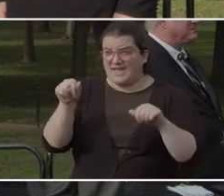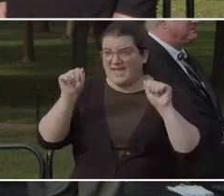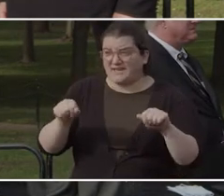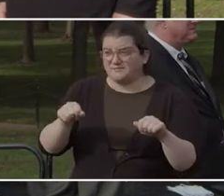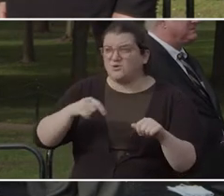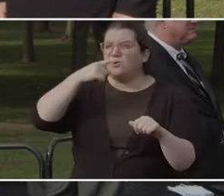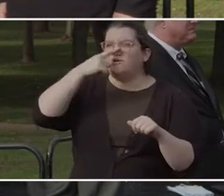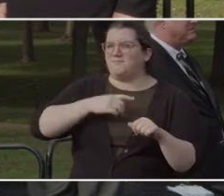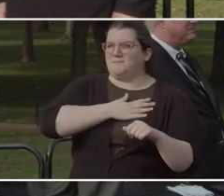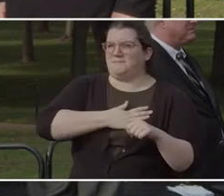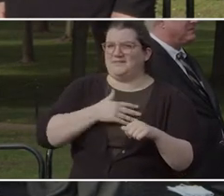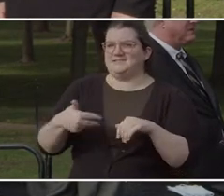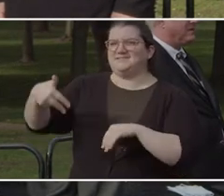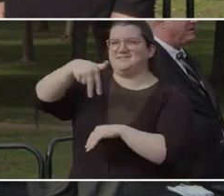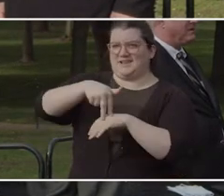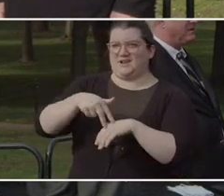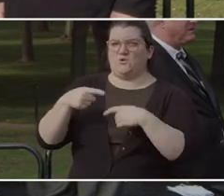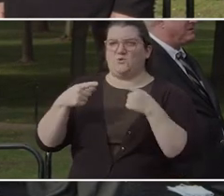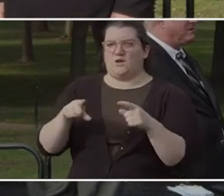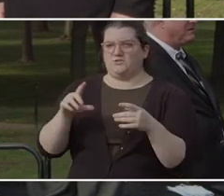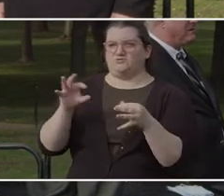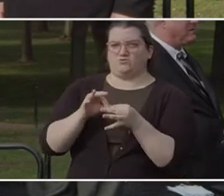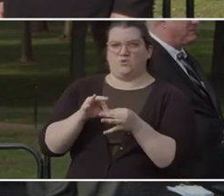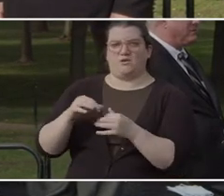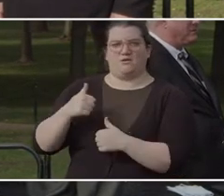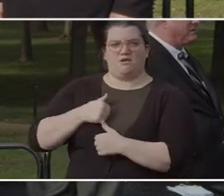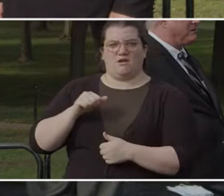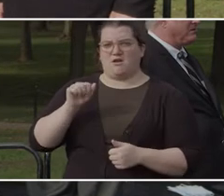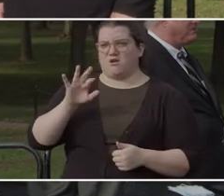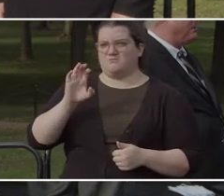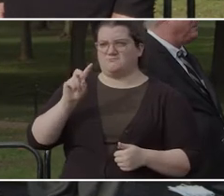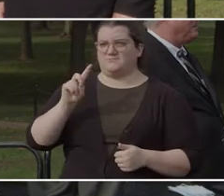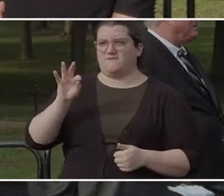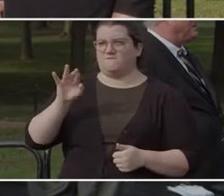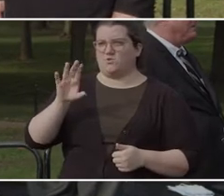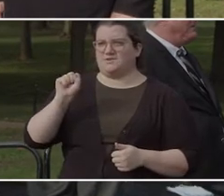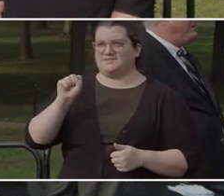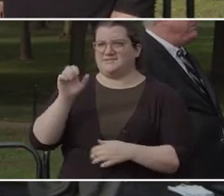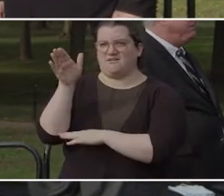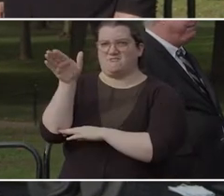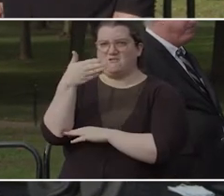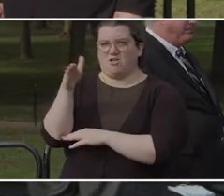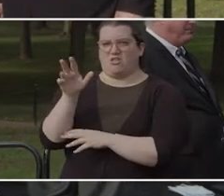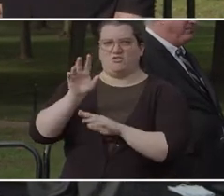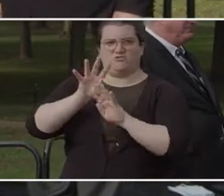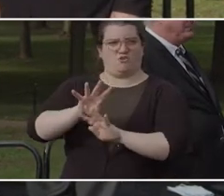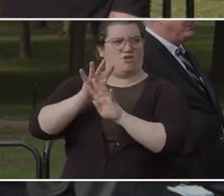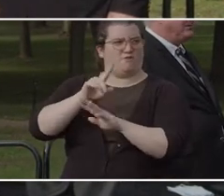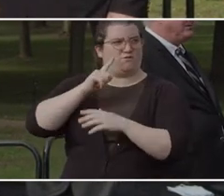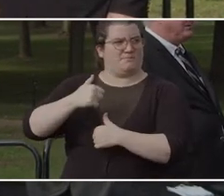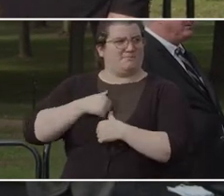ask you please stand while the Joint Armed Forces Color Guard of the Military District of